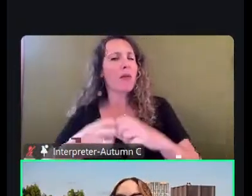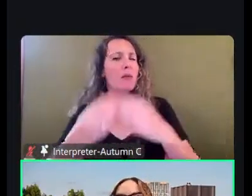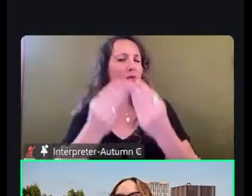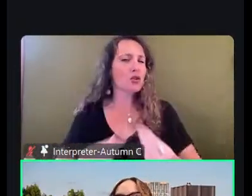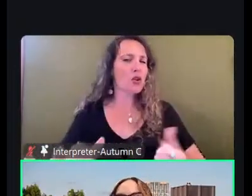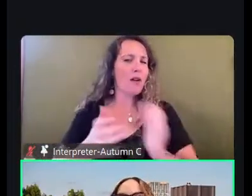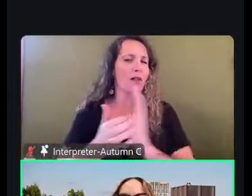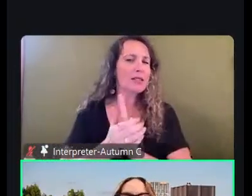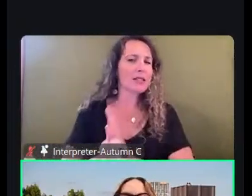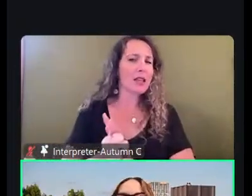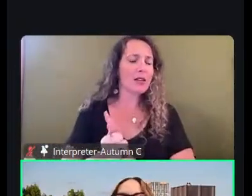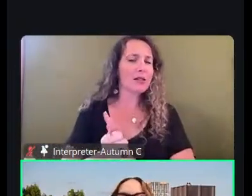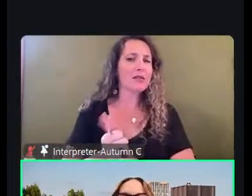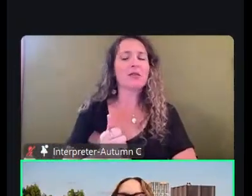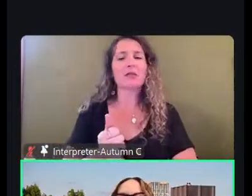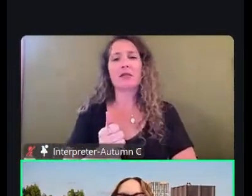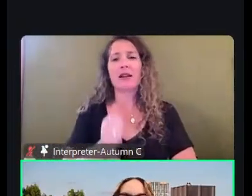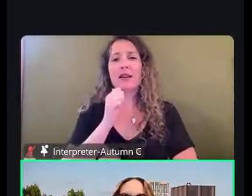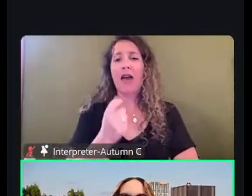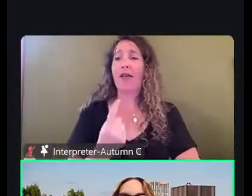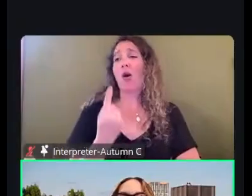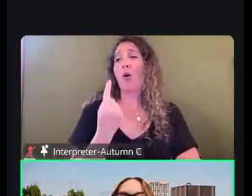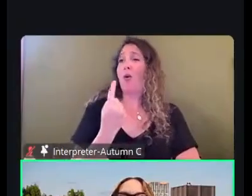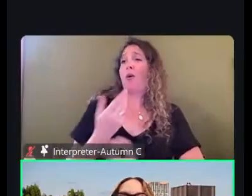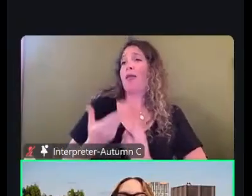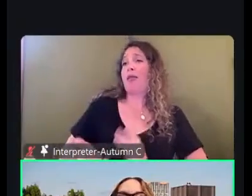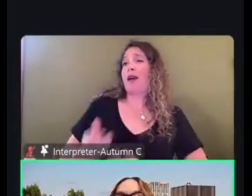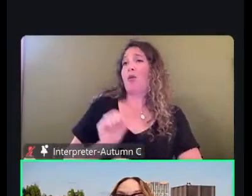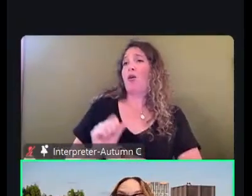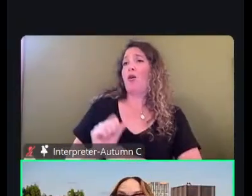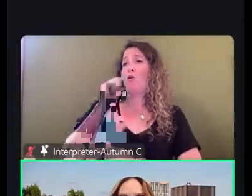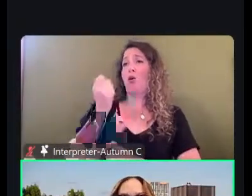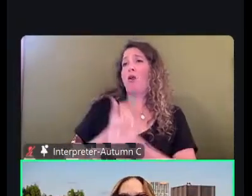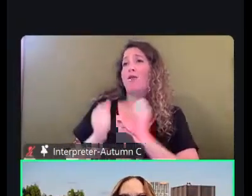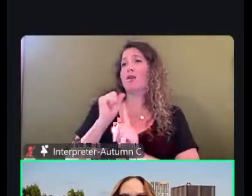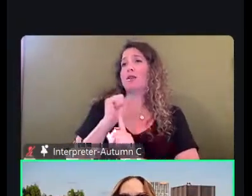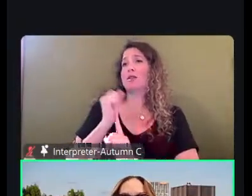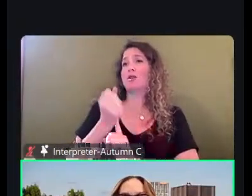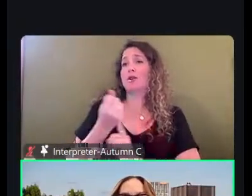skills as opposed to a one-size-fits-all action item.